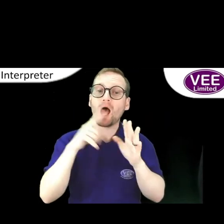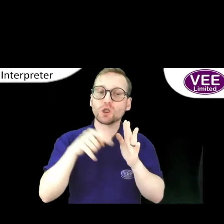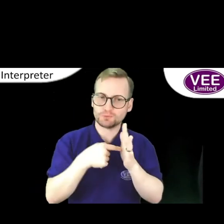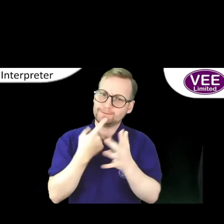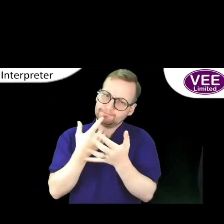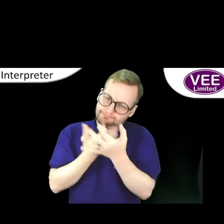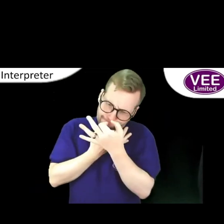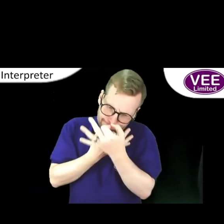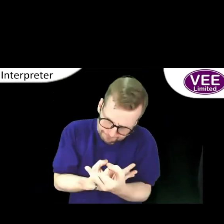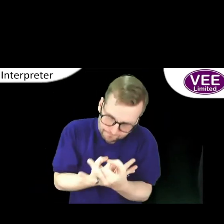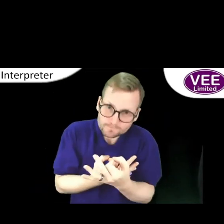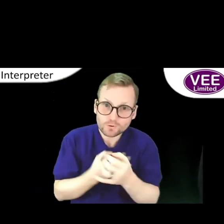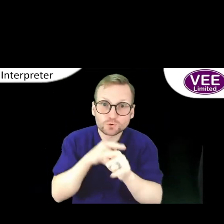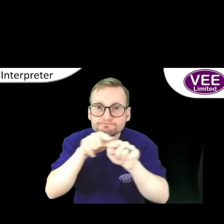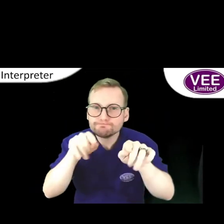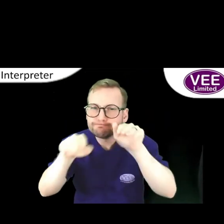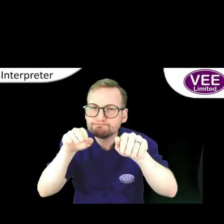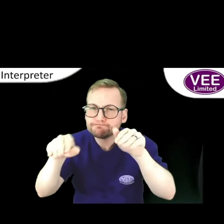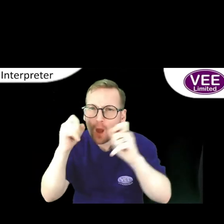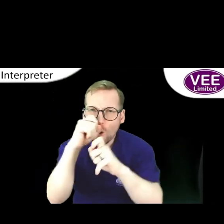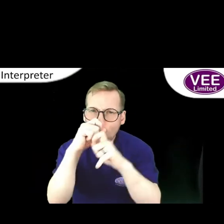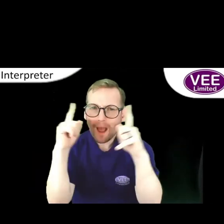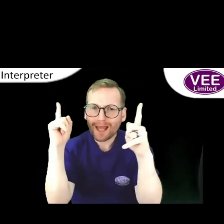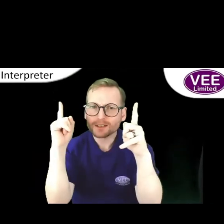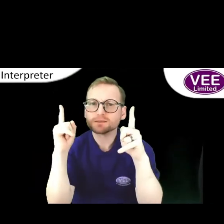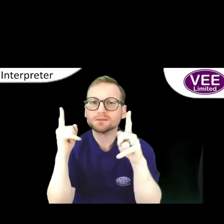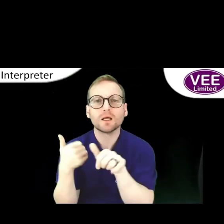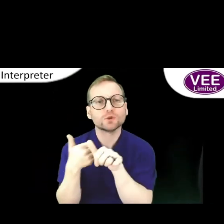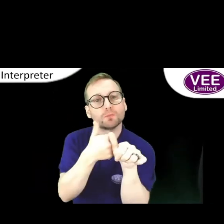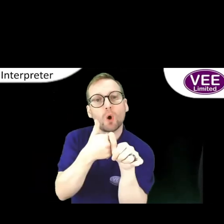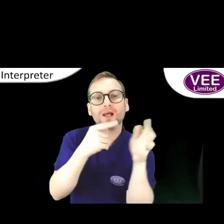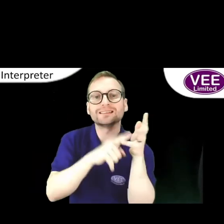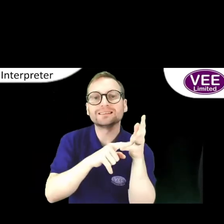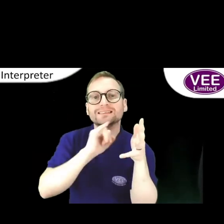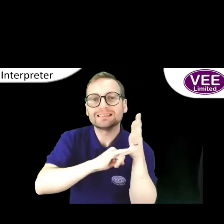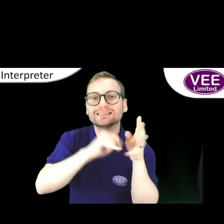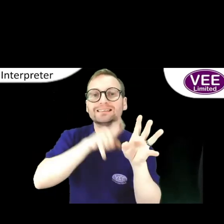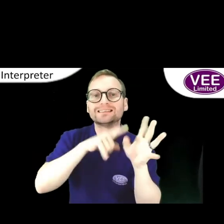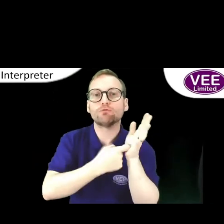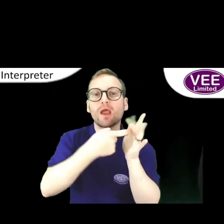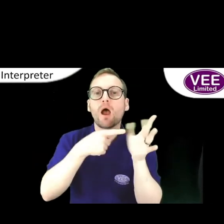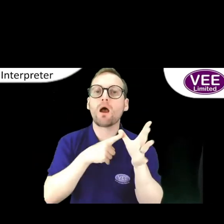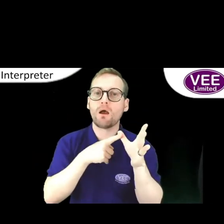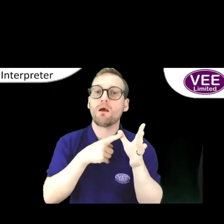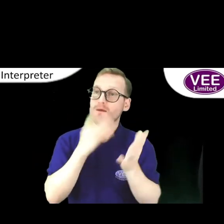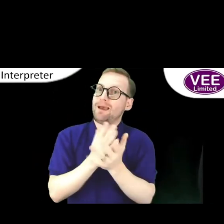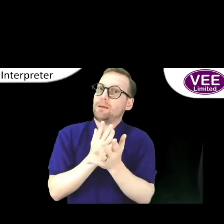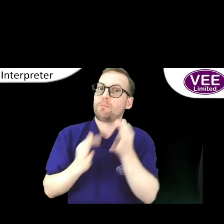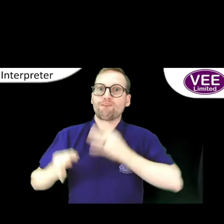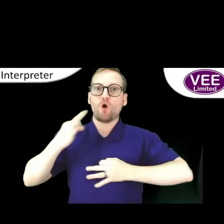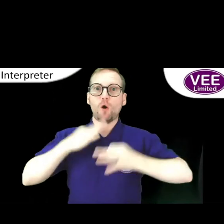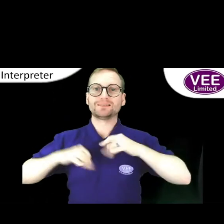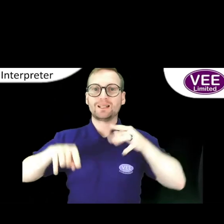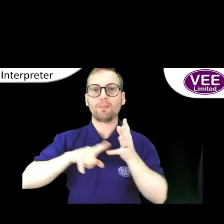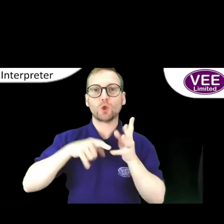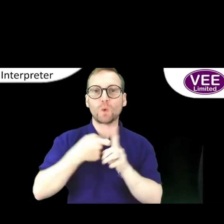has been dedicated to raising awareness and money for projects and aid in Syria through several exhibitions, installations and performances in the UK